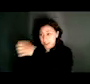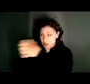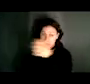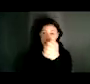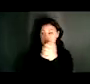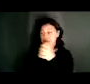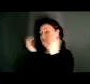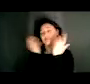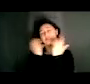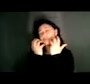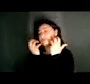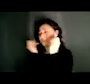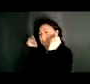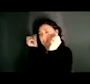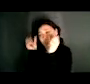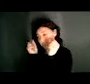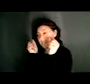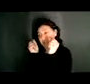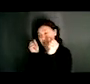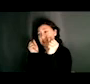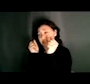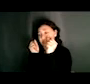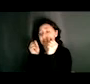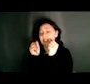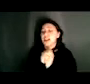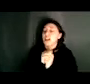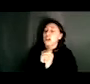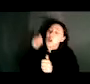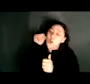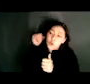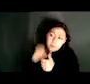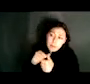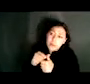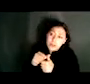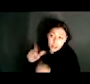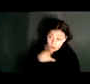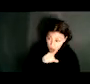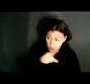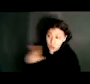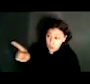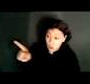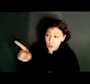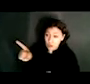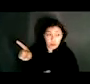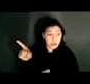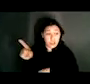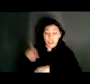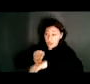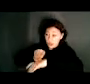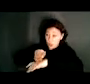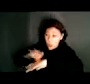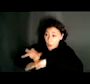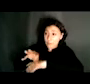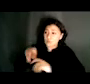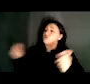amazing accomplishments. Please remember that you have changed the lives of your students and that you can take a little bit of credit